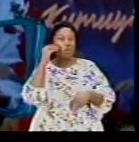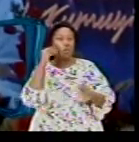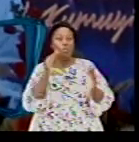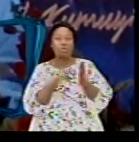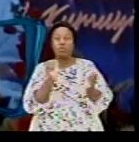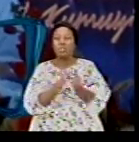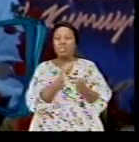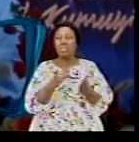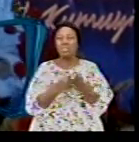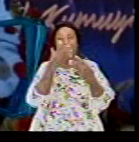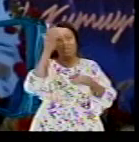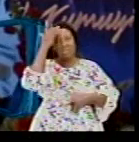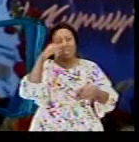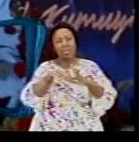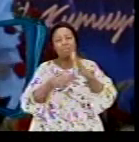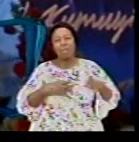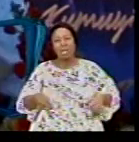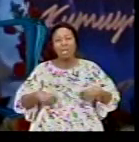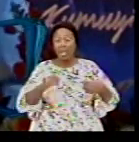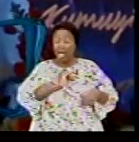I have testimony.